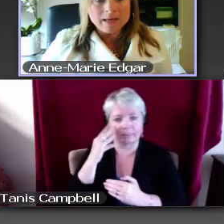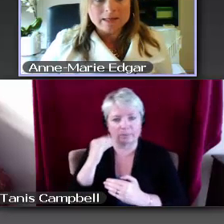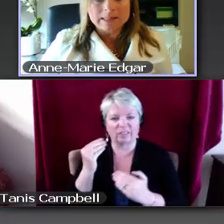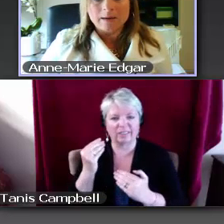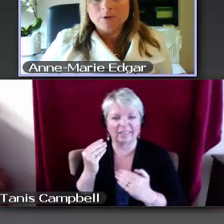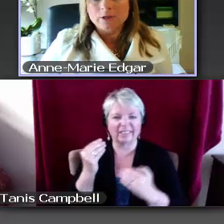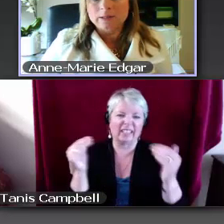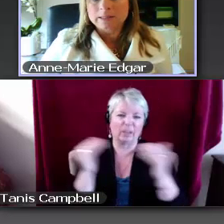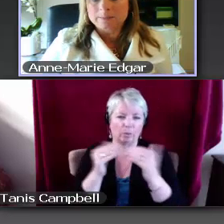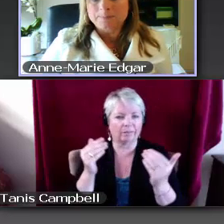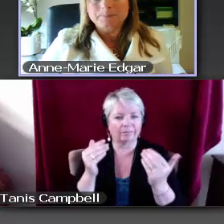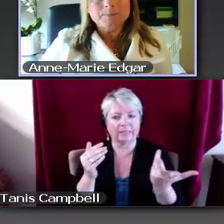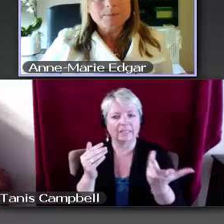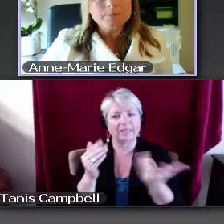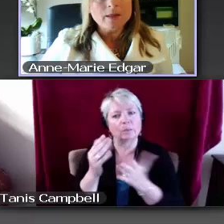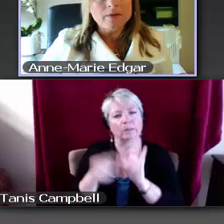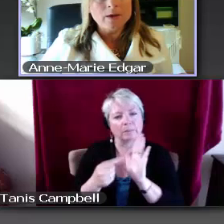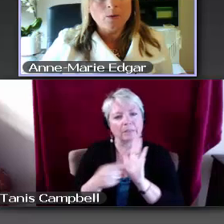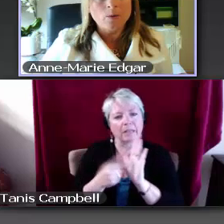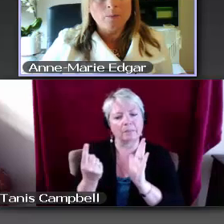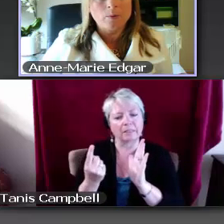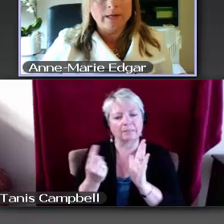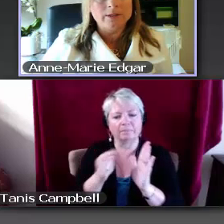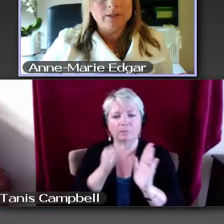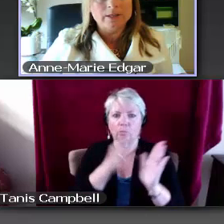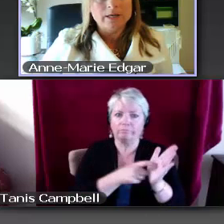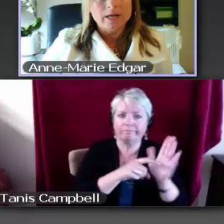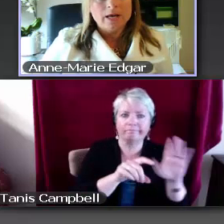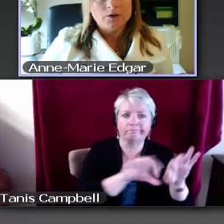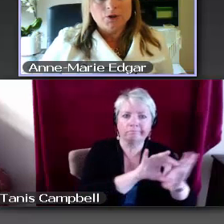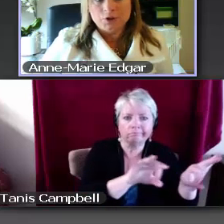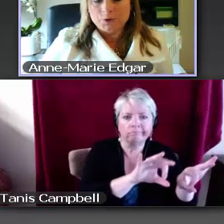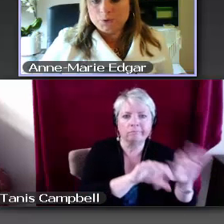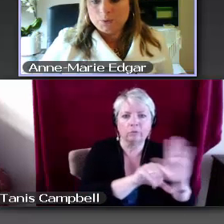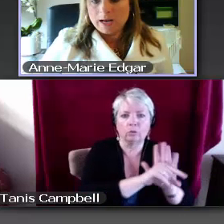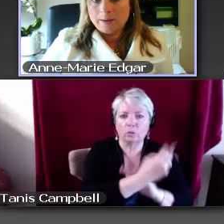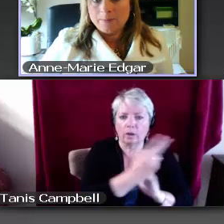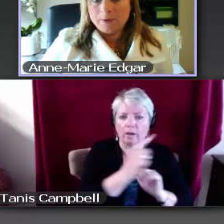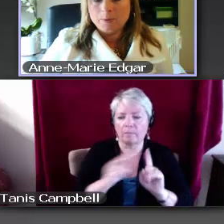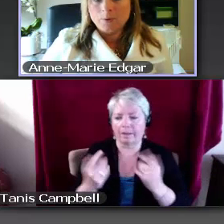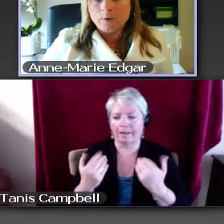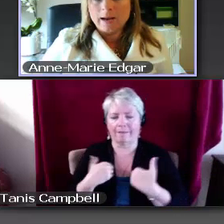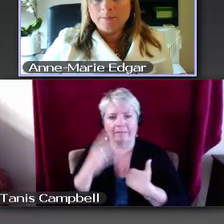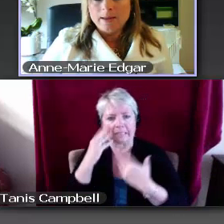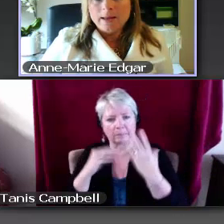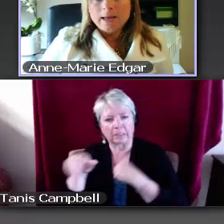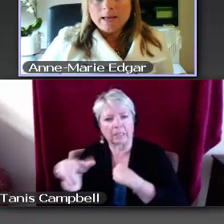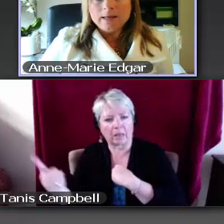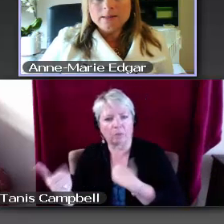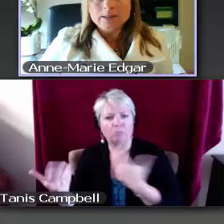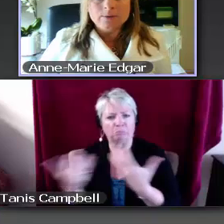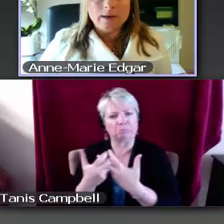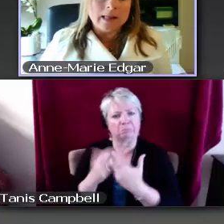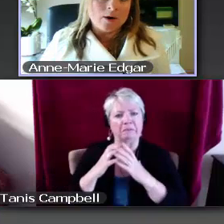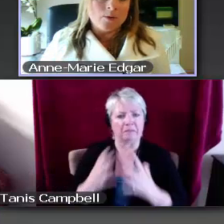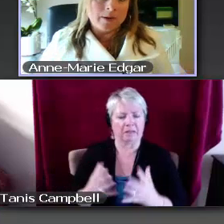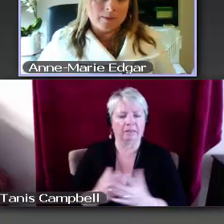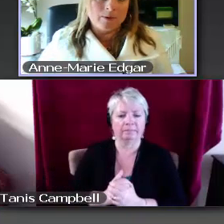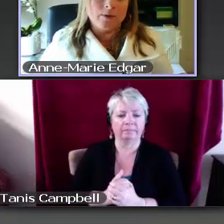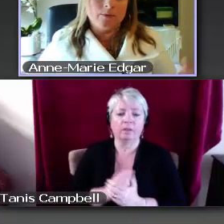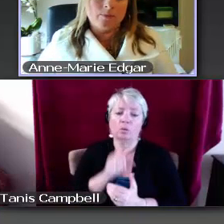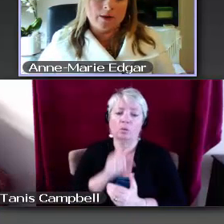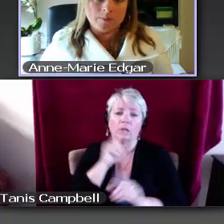there can be exceptions. The whole point to the program is to